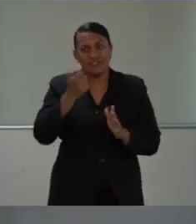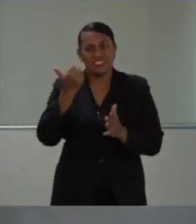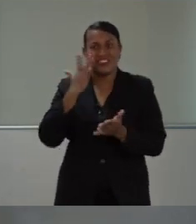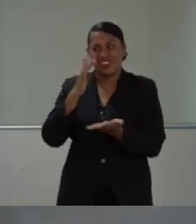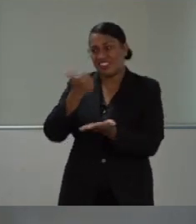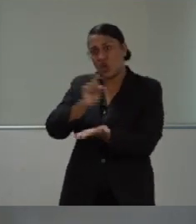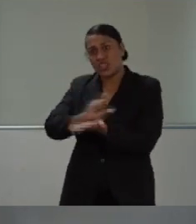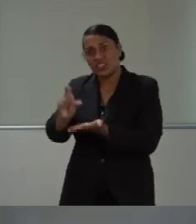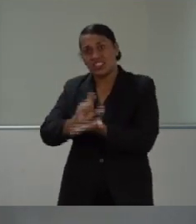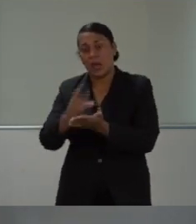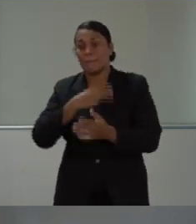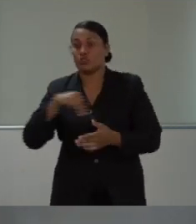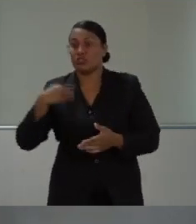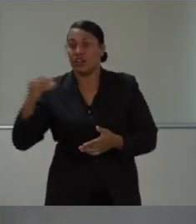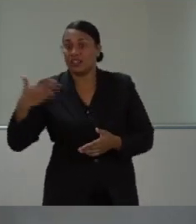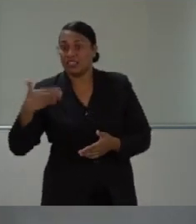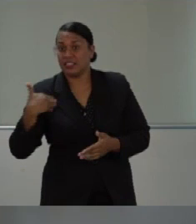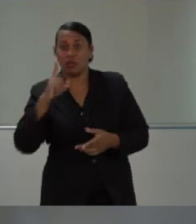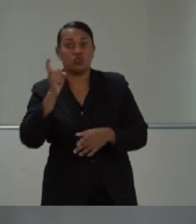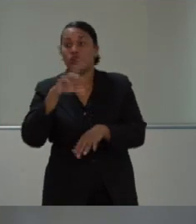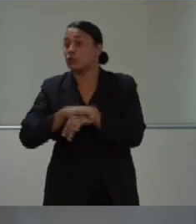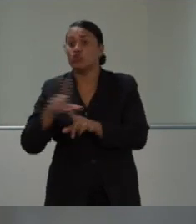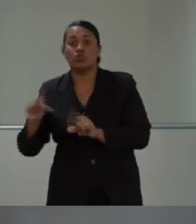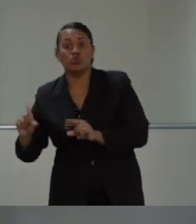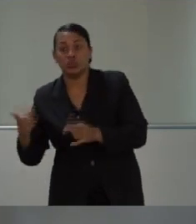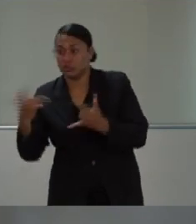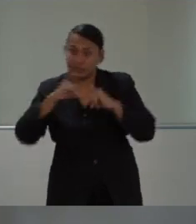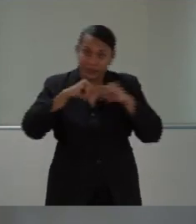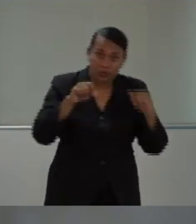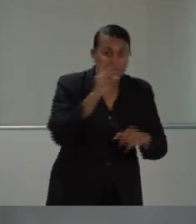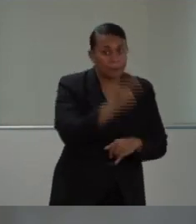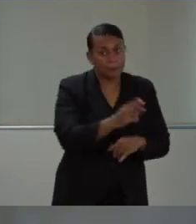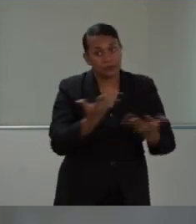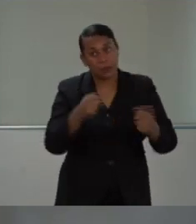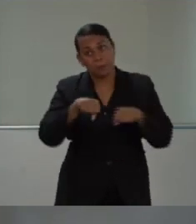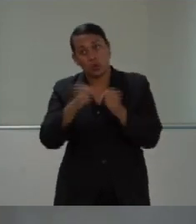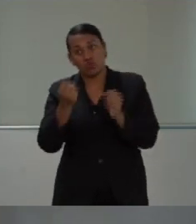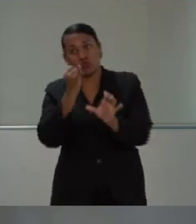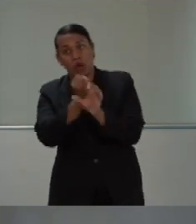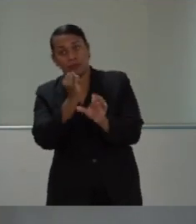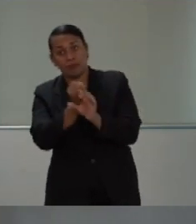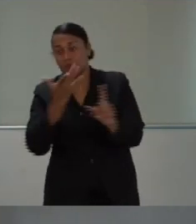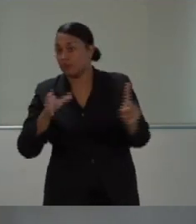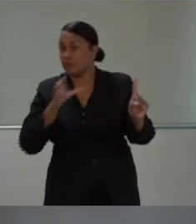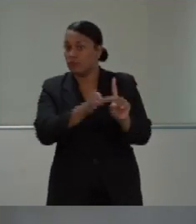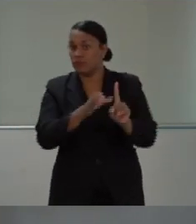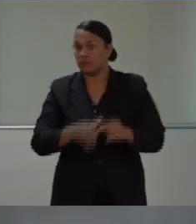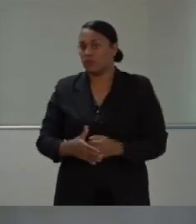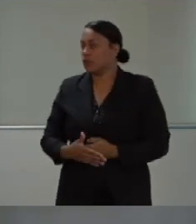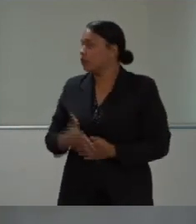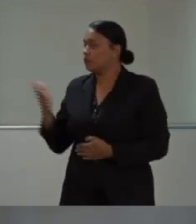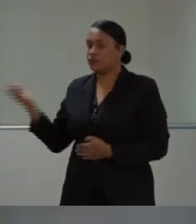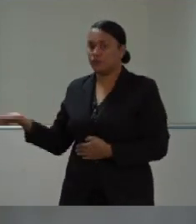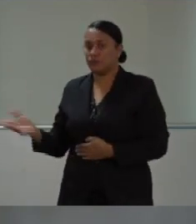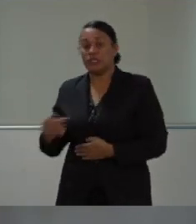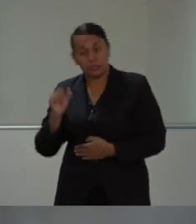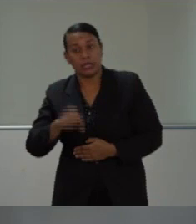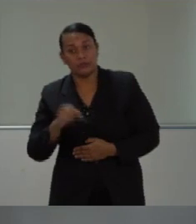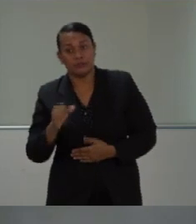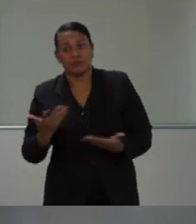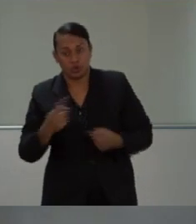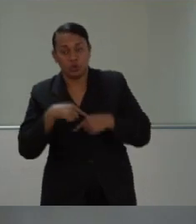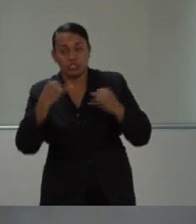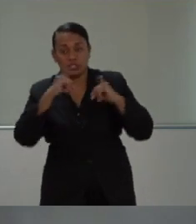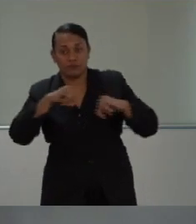the status from police? Will they investigate him allegedly breaching his self-quarantine period? Certainly.